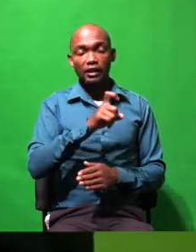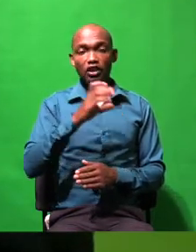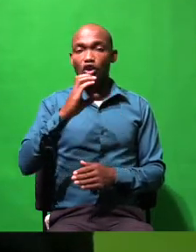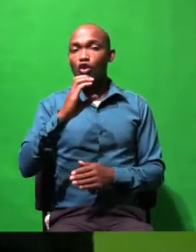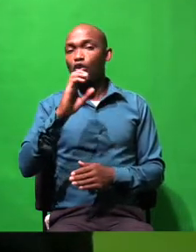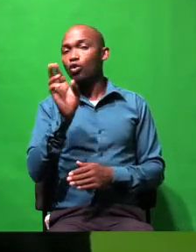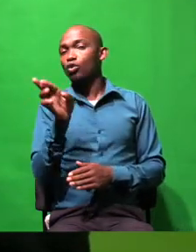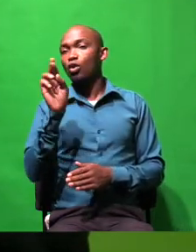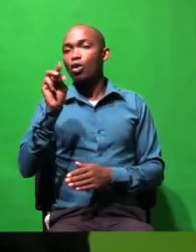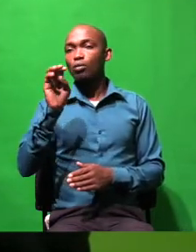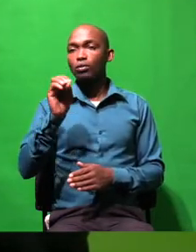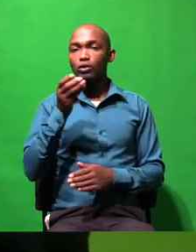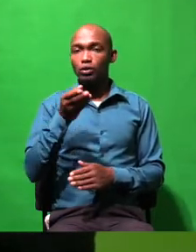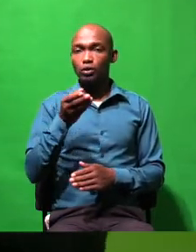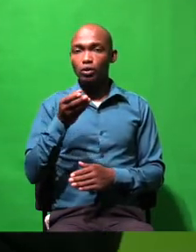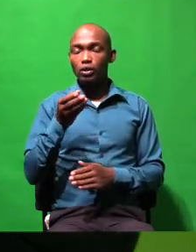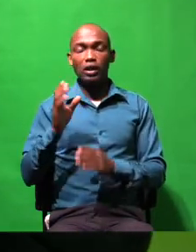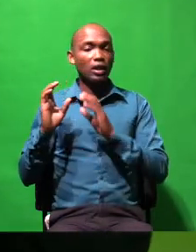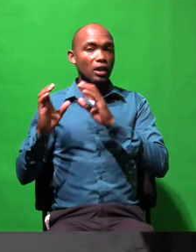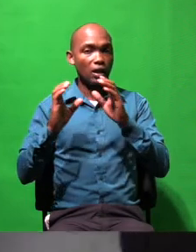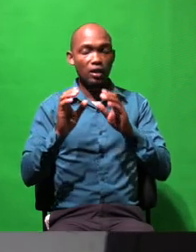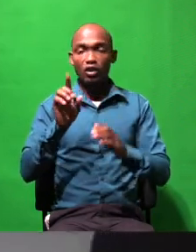a dominant gene.